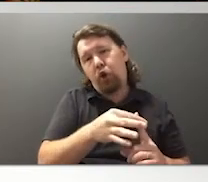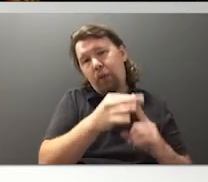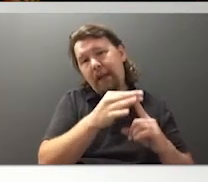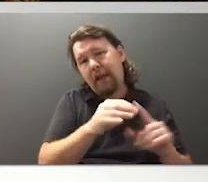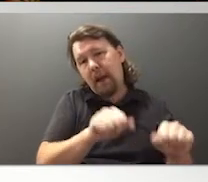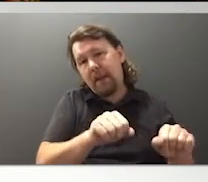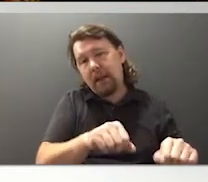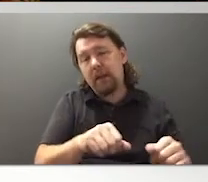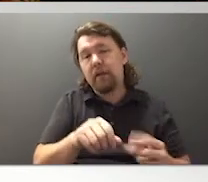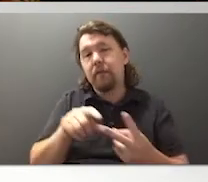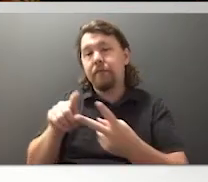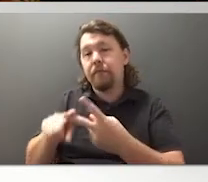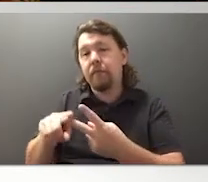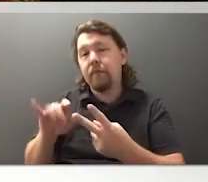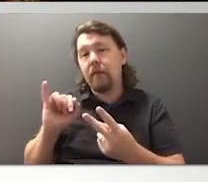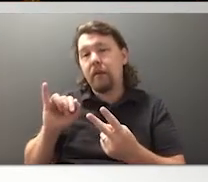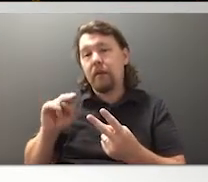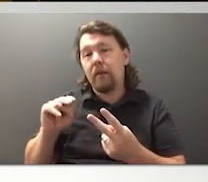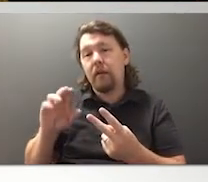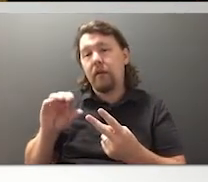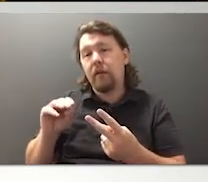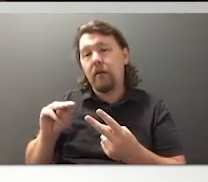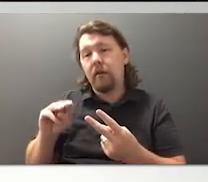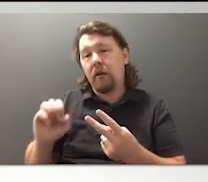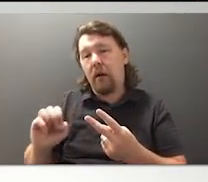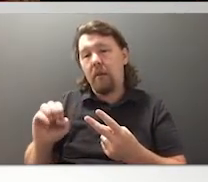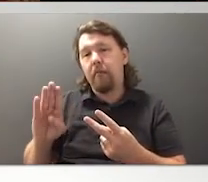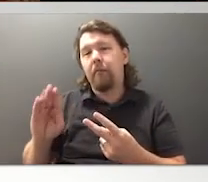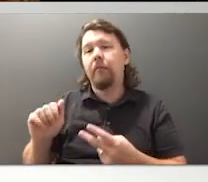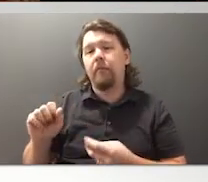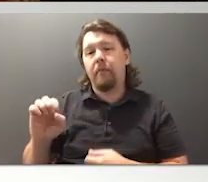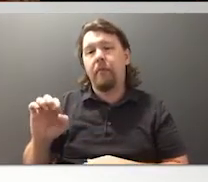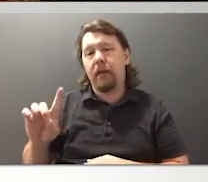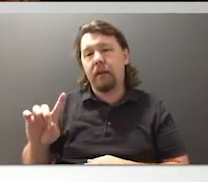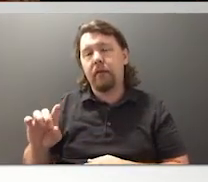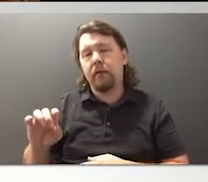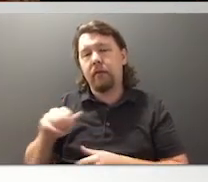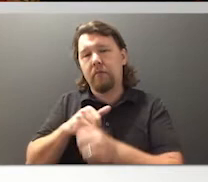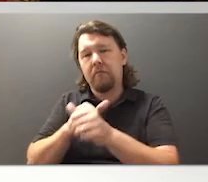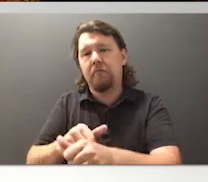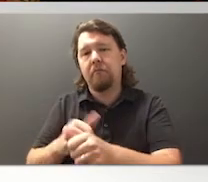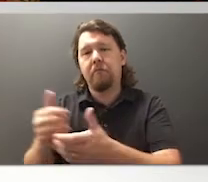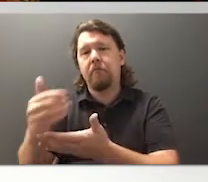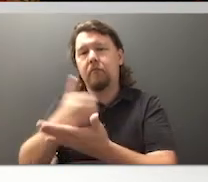serve income-based families. So